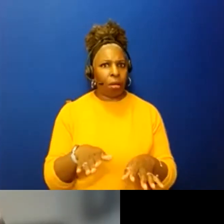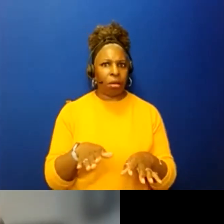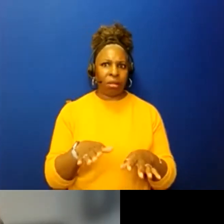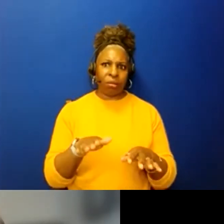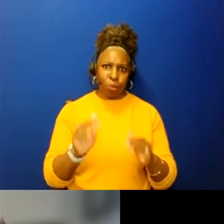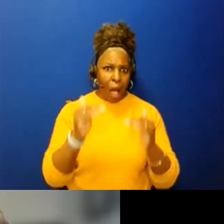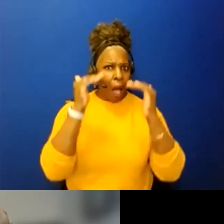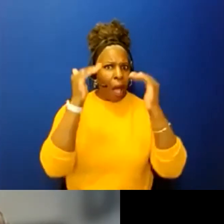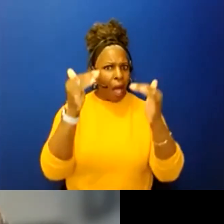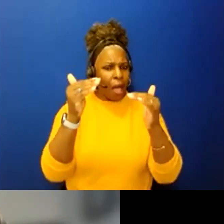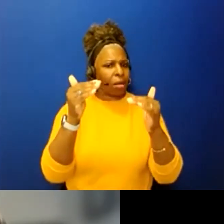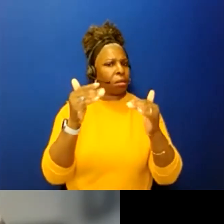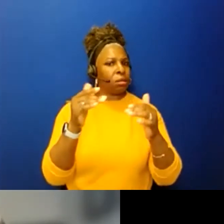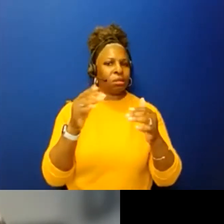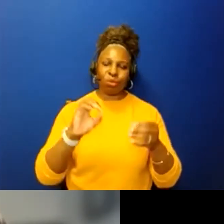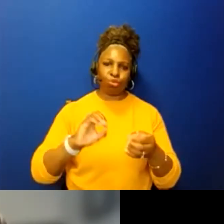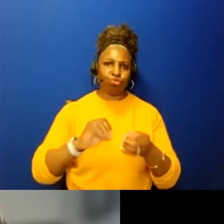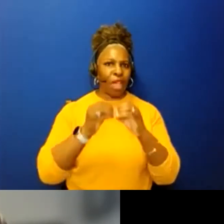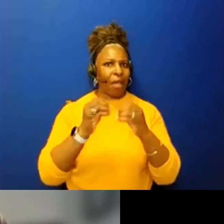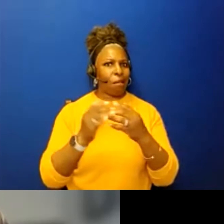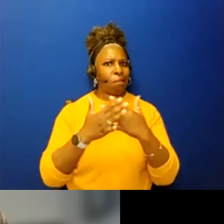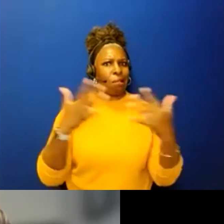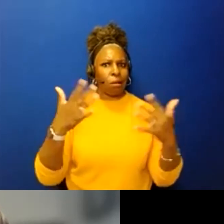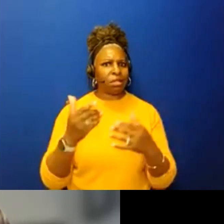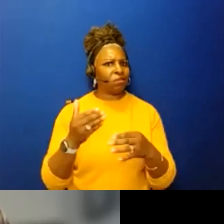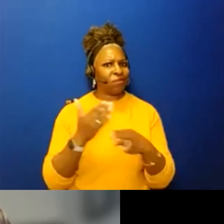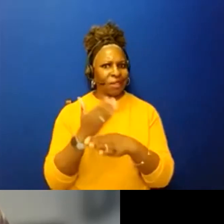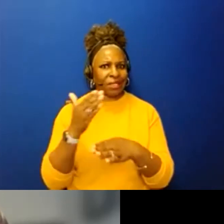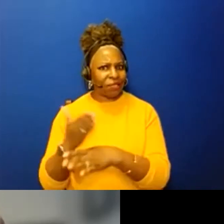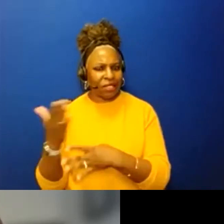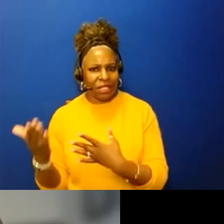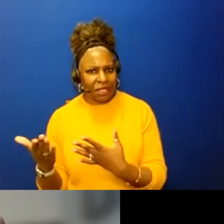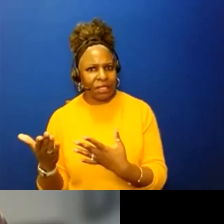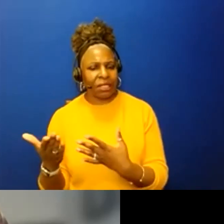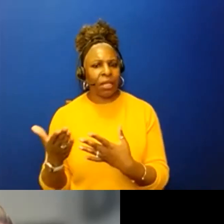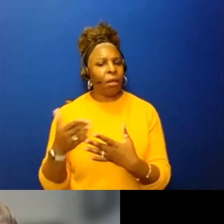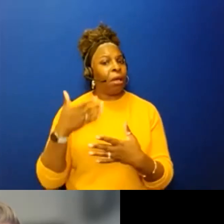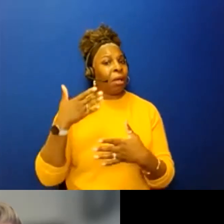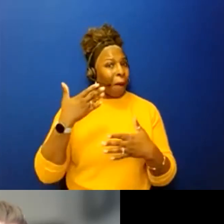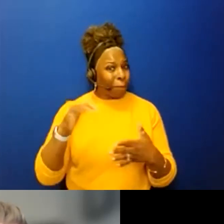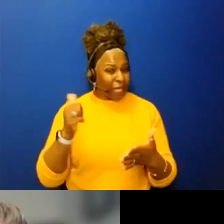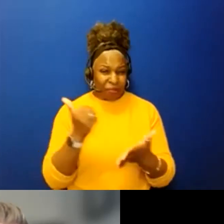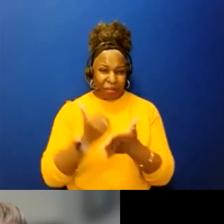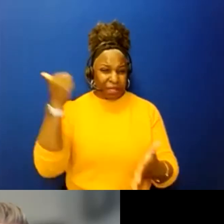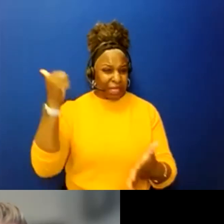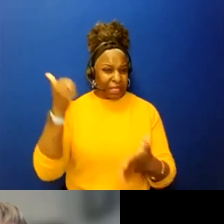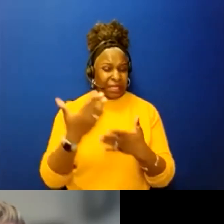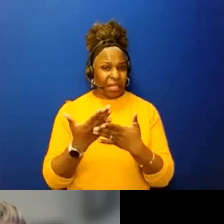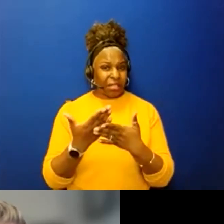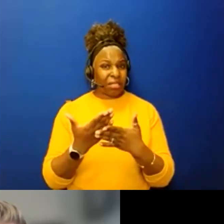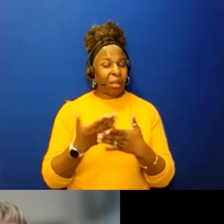different activities, and sport was actually one of the more popular ones, and fantastic as well, because when people were joining from